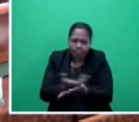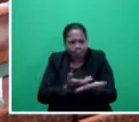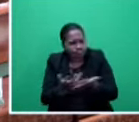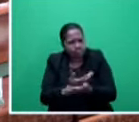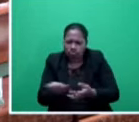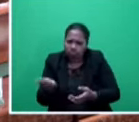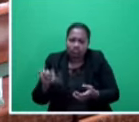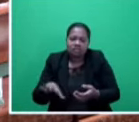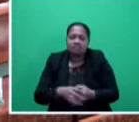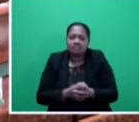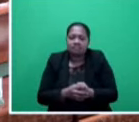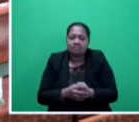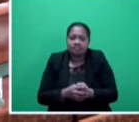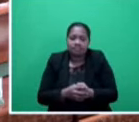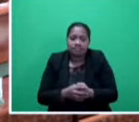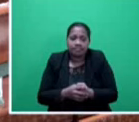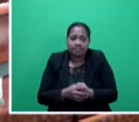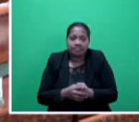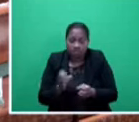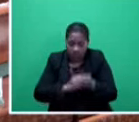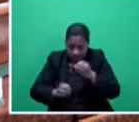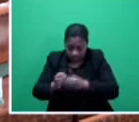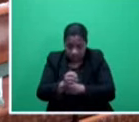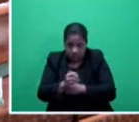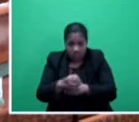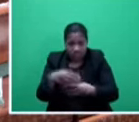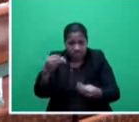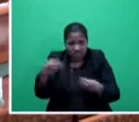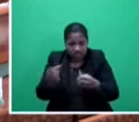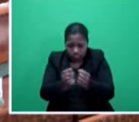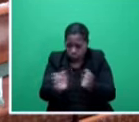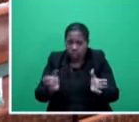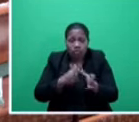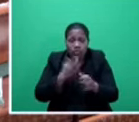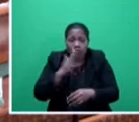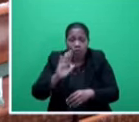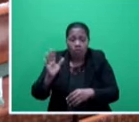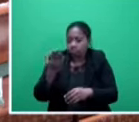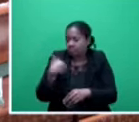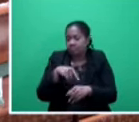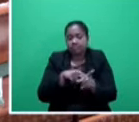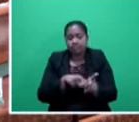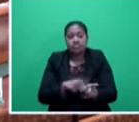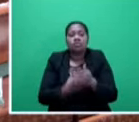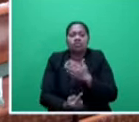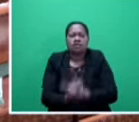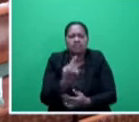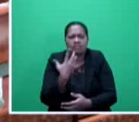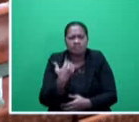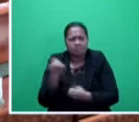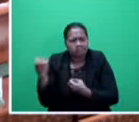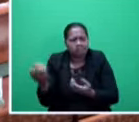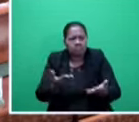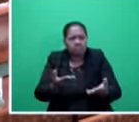The Office of the Auditor General in August of last year submitted a performance